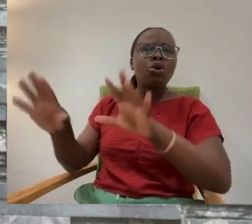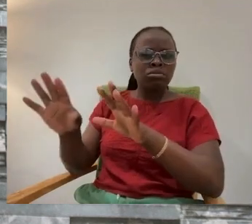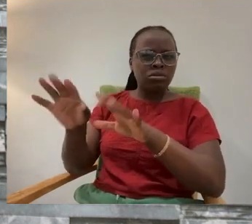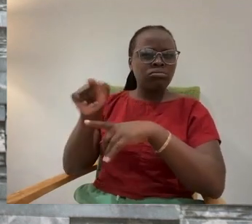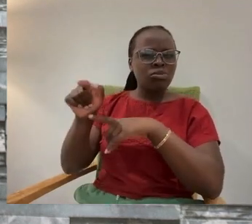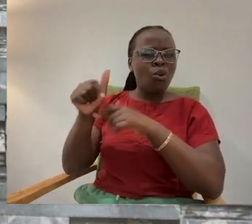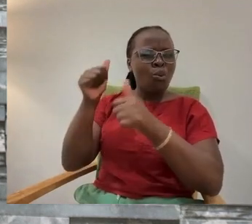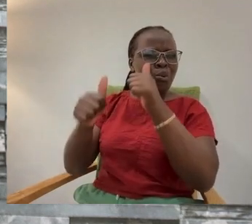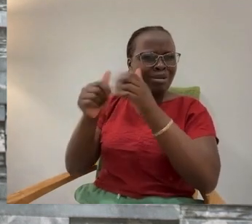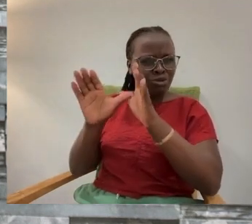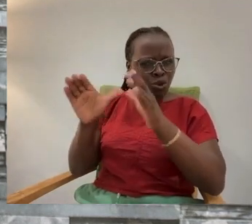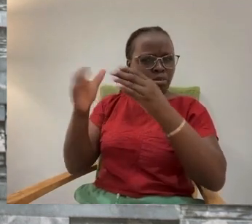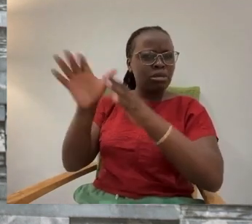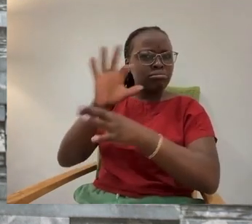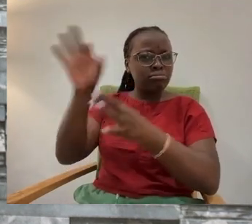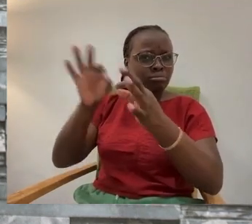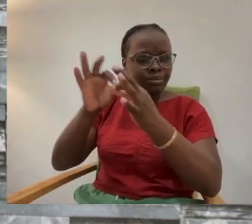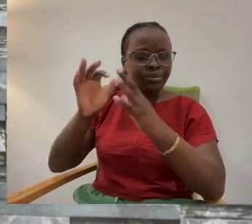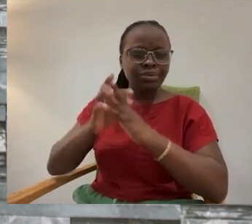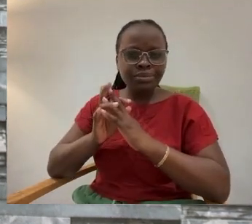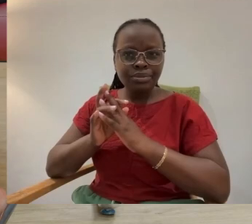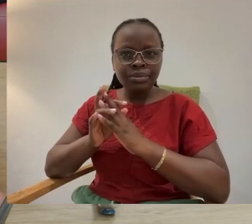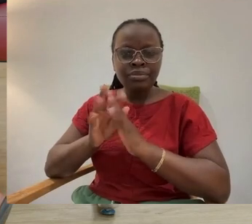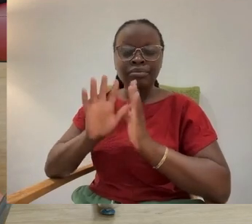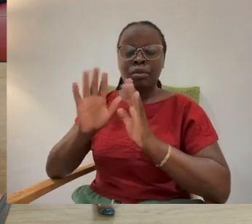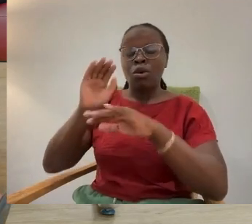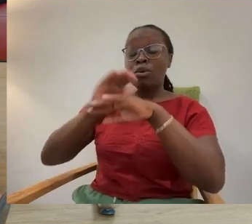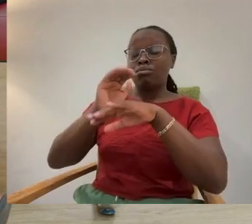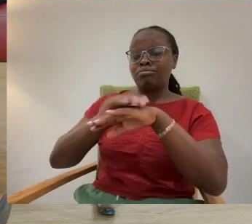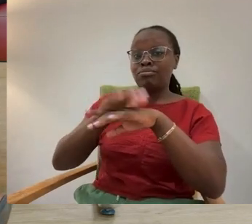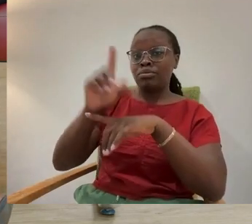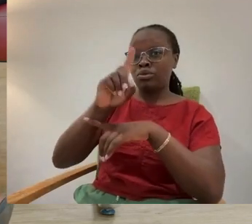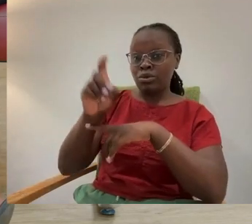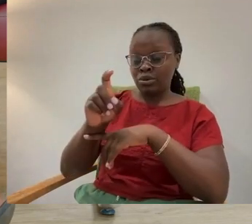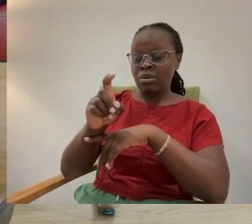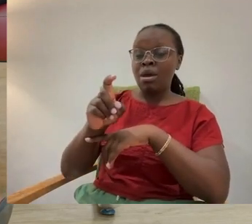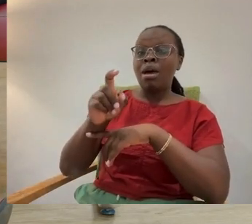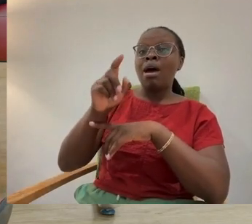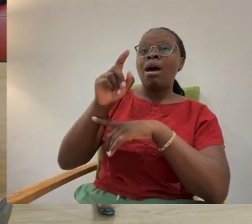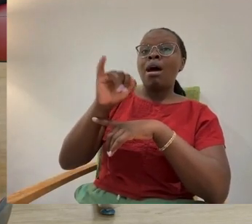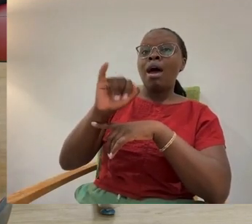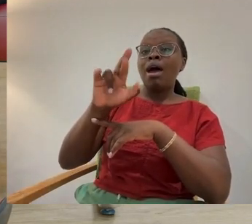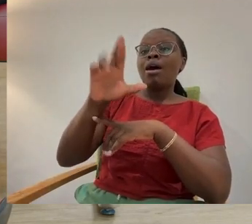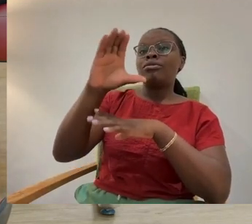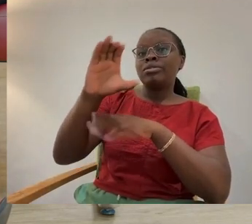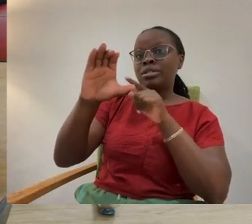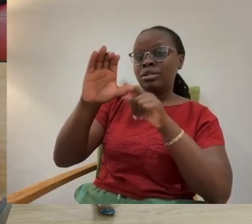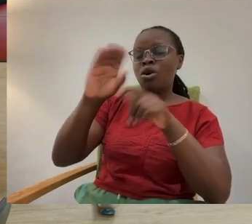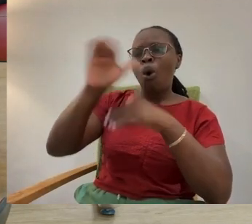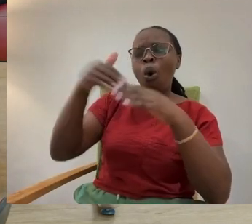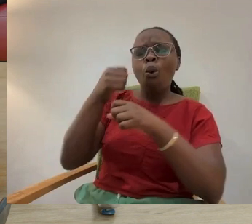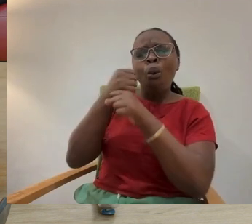education at all during an emergency? Yeah, very good question. IRC as an organization always works toward